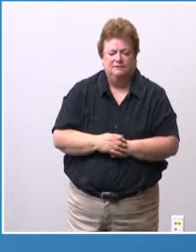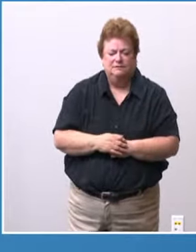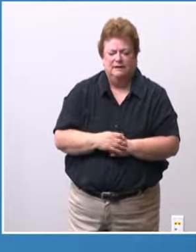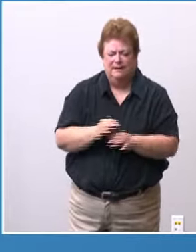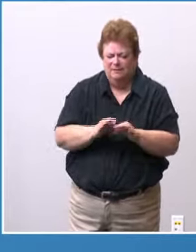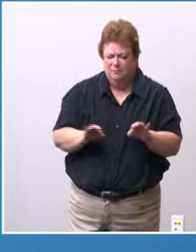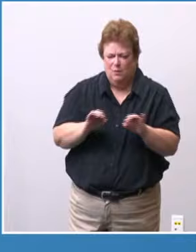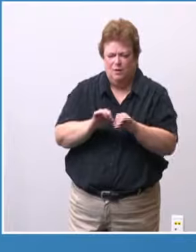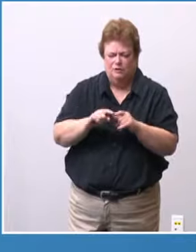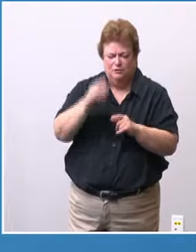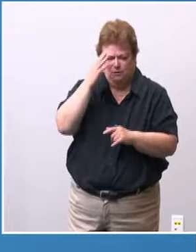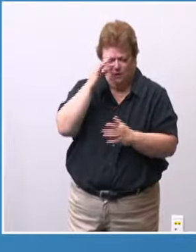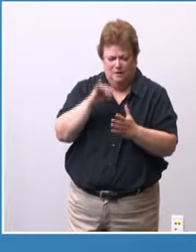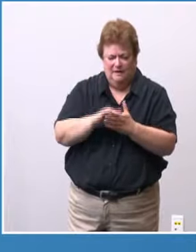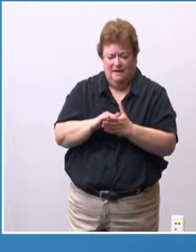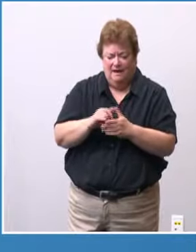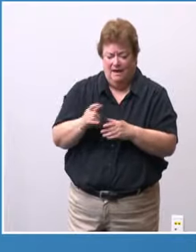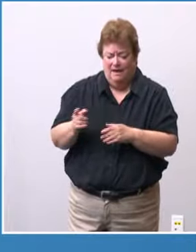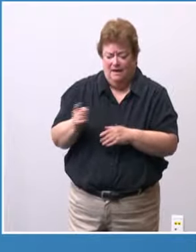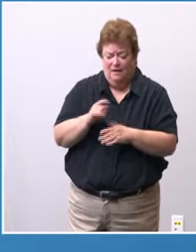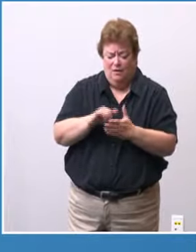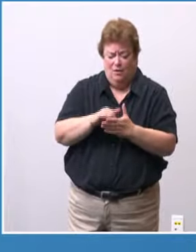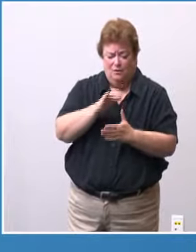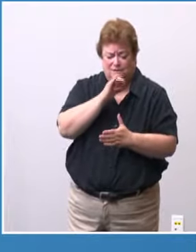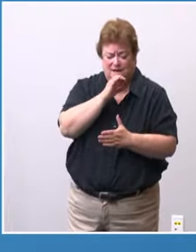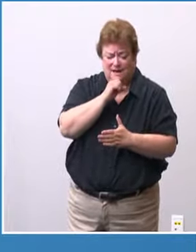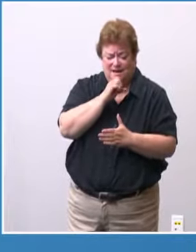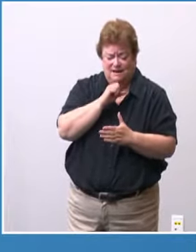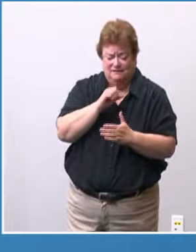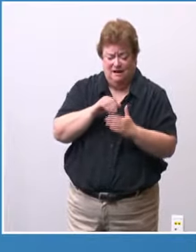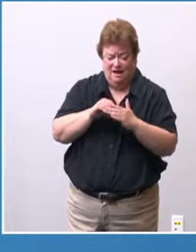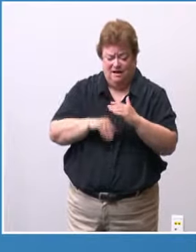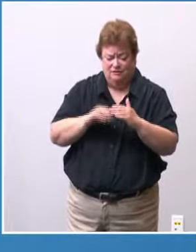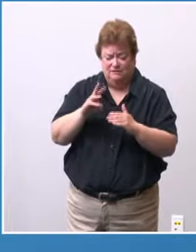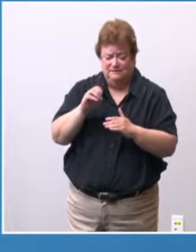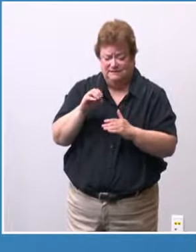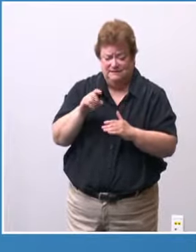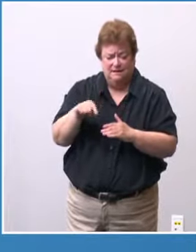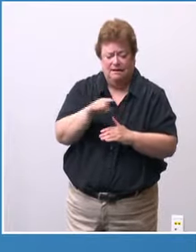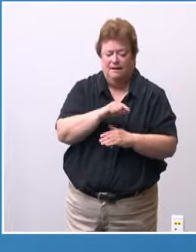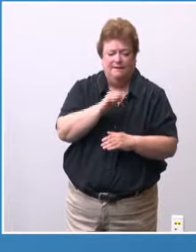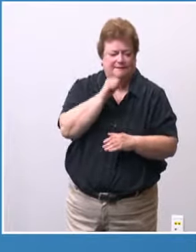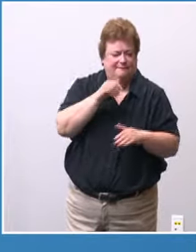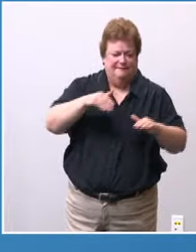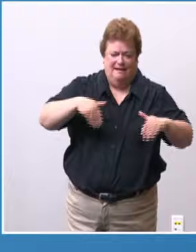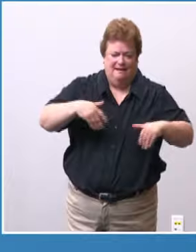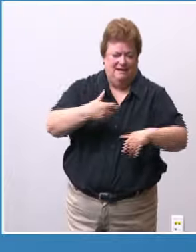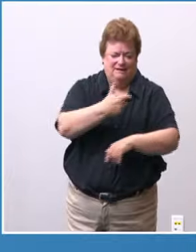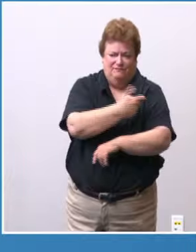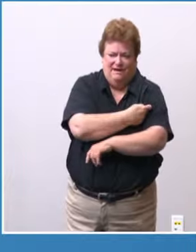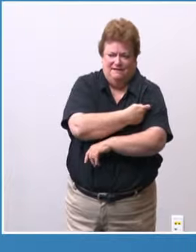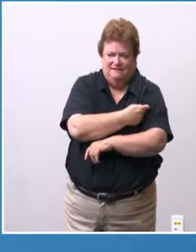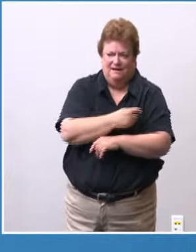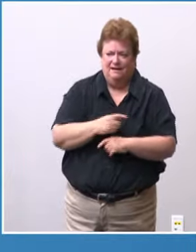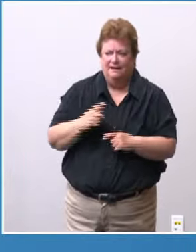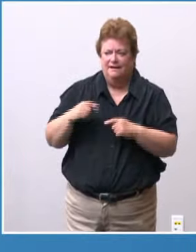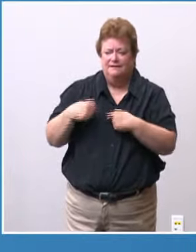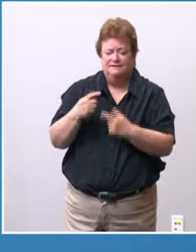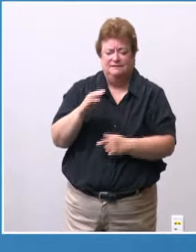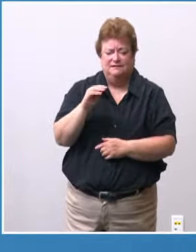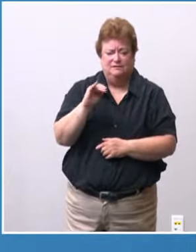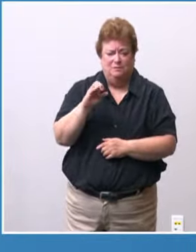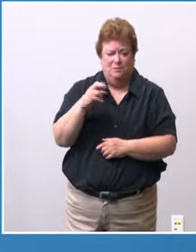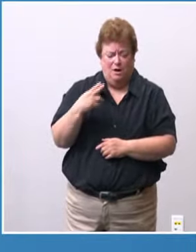know that all 9 deaths under the age of 60 were unvaccinated. Since March of this year, we've